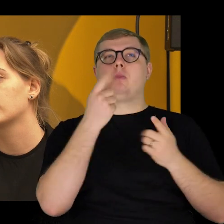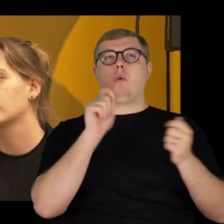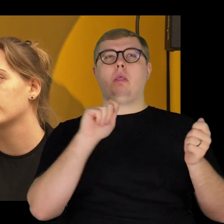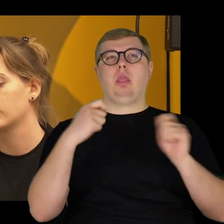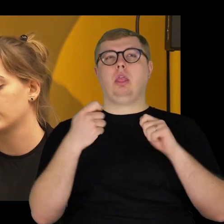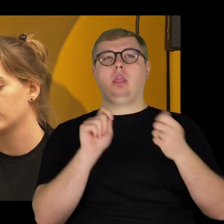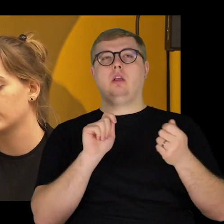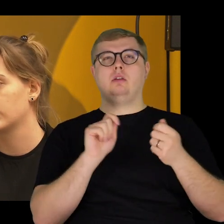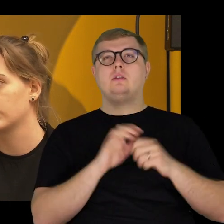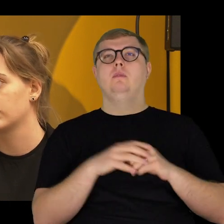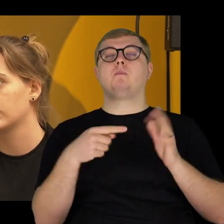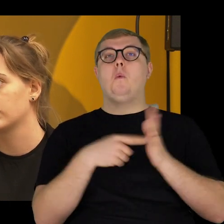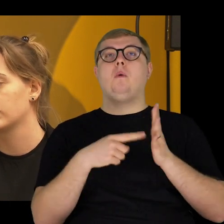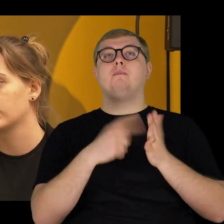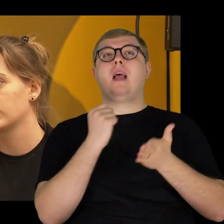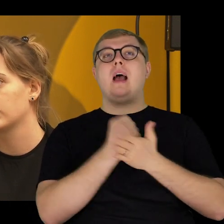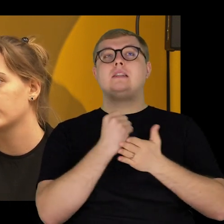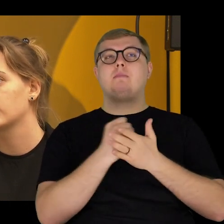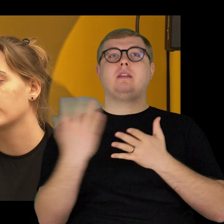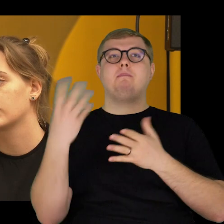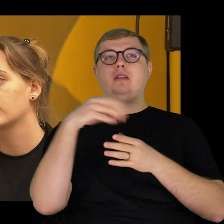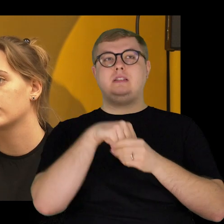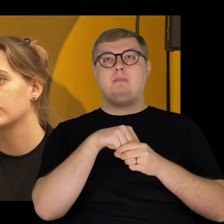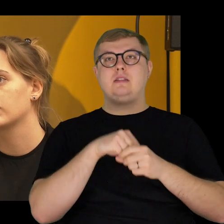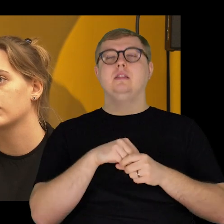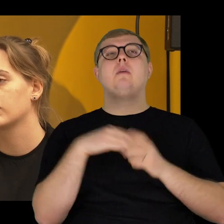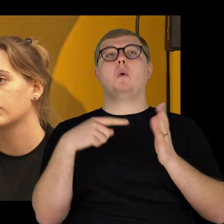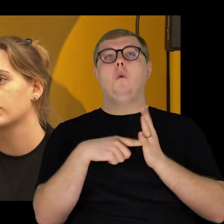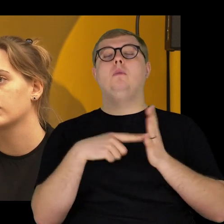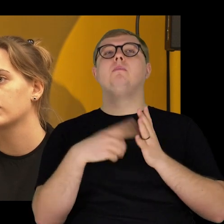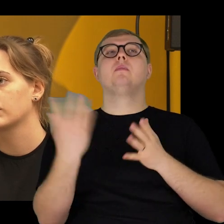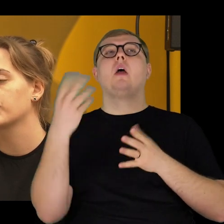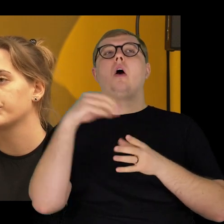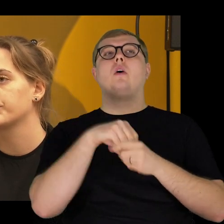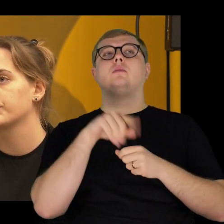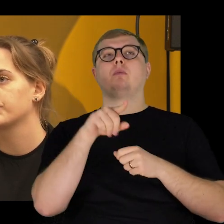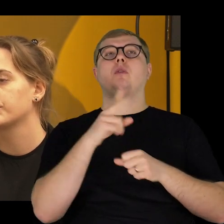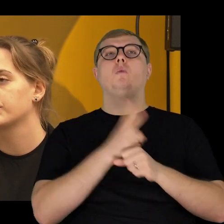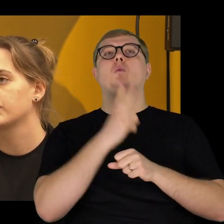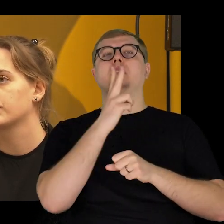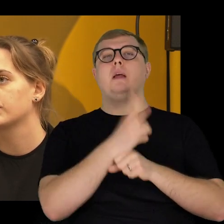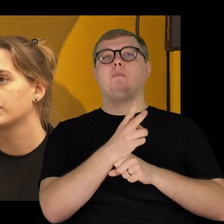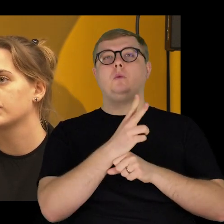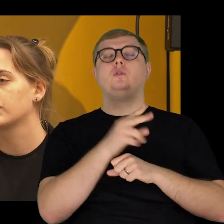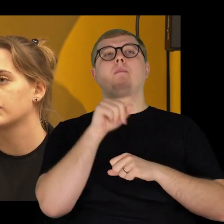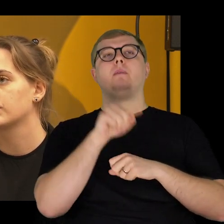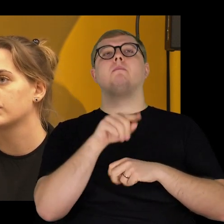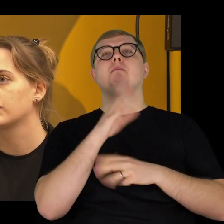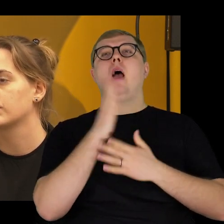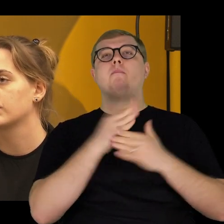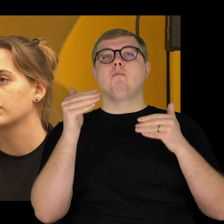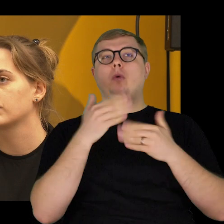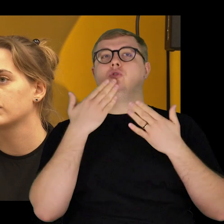the participatory aspect of it. Well, then there was an aspect about the accessibility and can maps make these spaces more accessible.